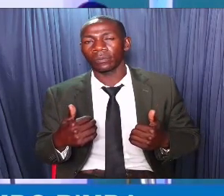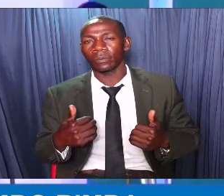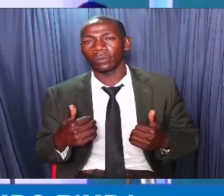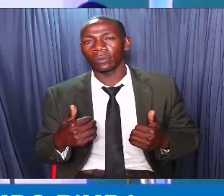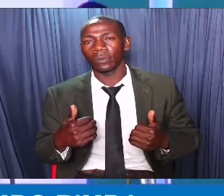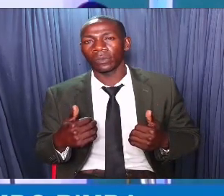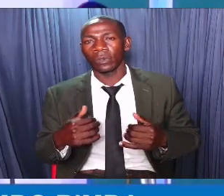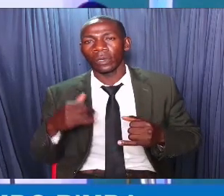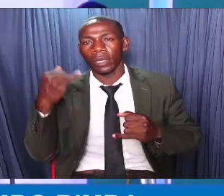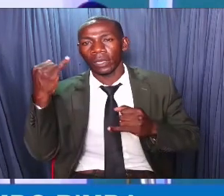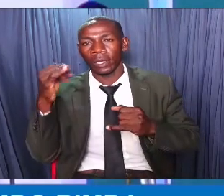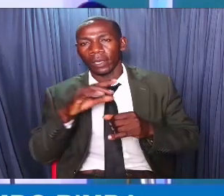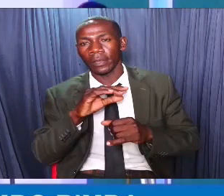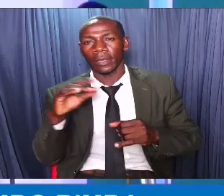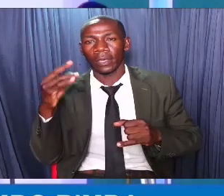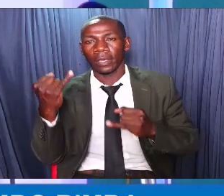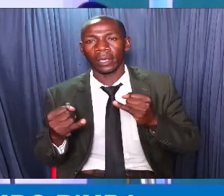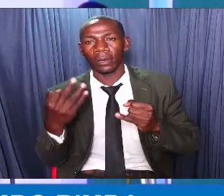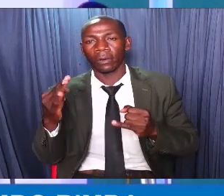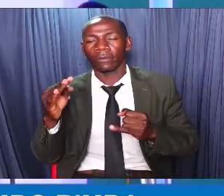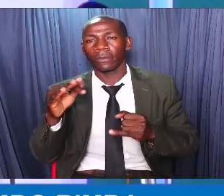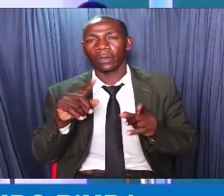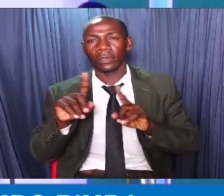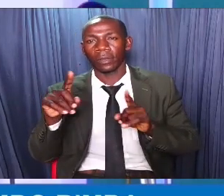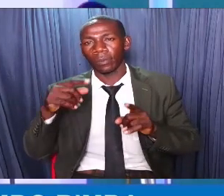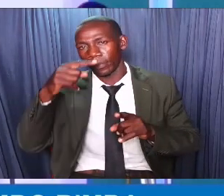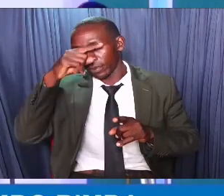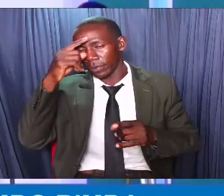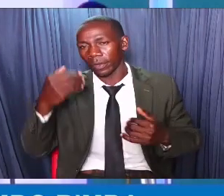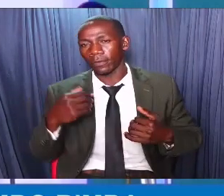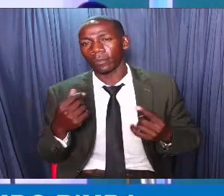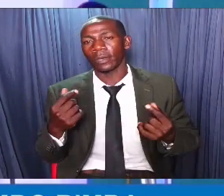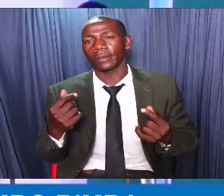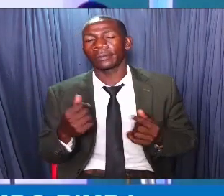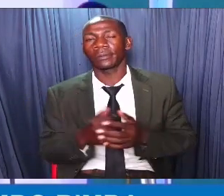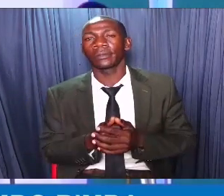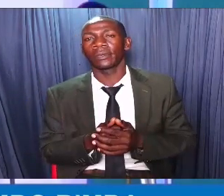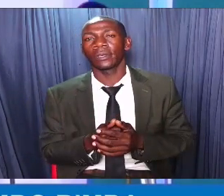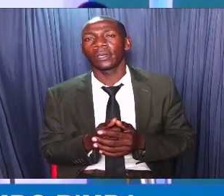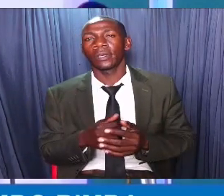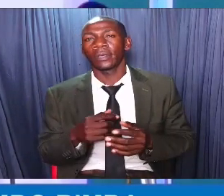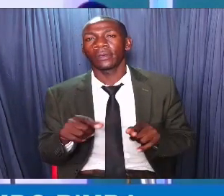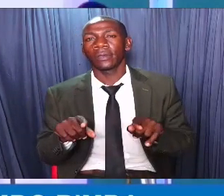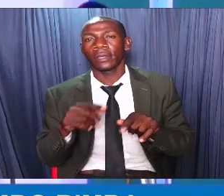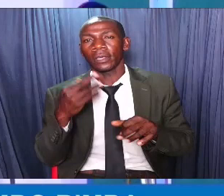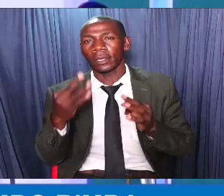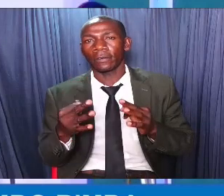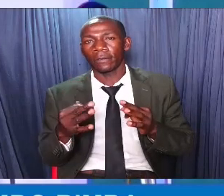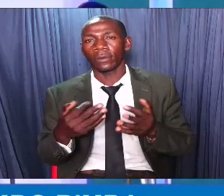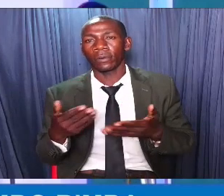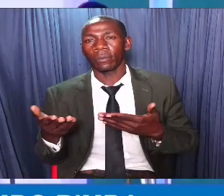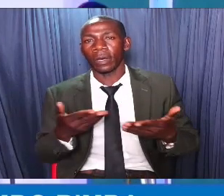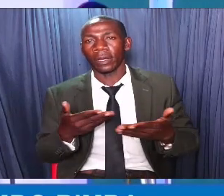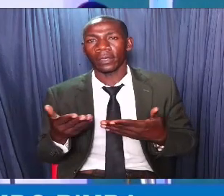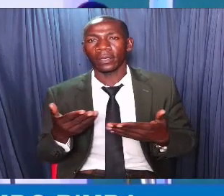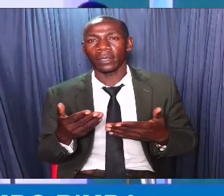Ya kikomo cha safari kwa sababu una pesa. About your journey because you have money maybe. Kama ingekuwa if it would mtu waweza nunua. One